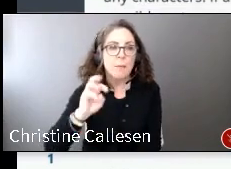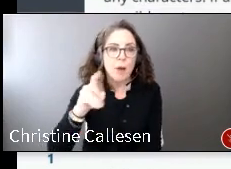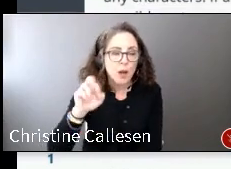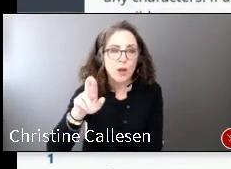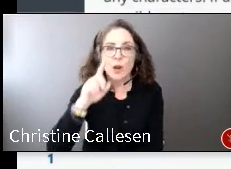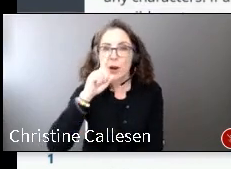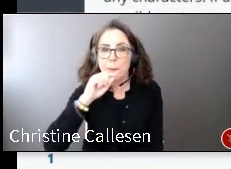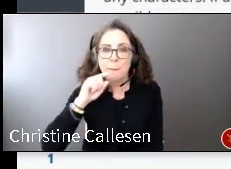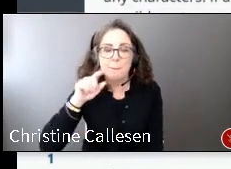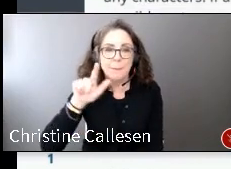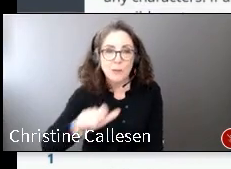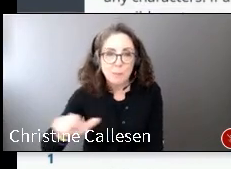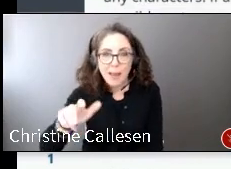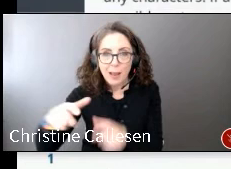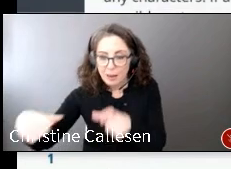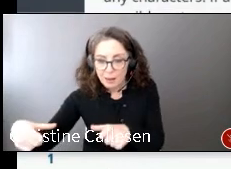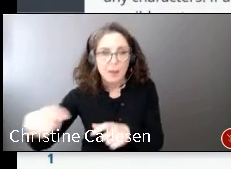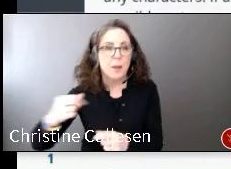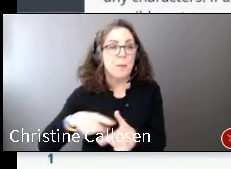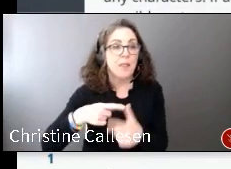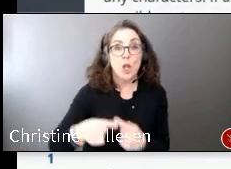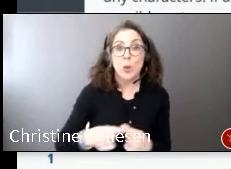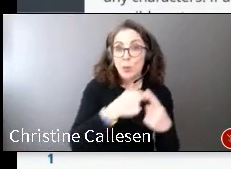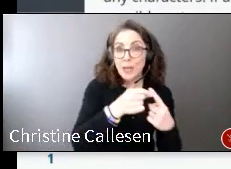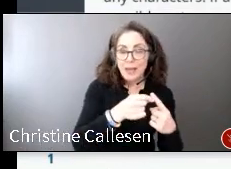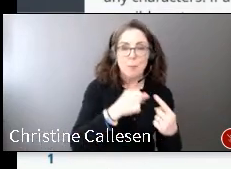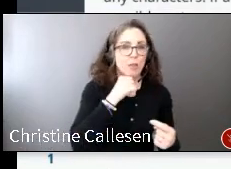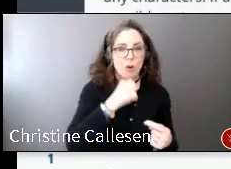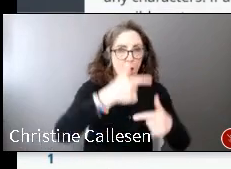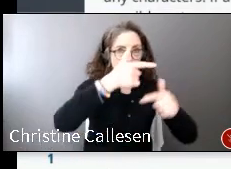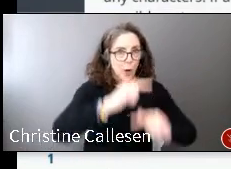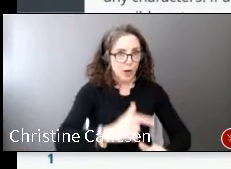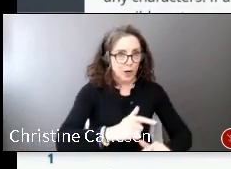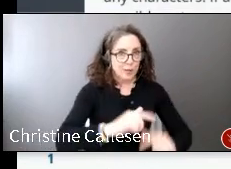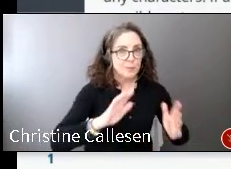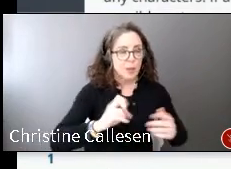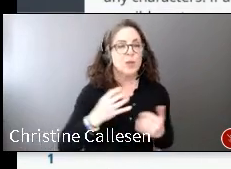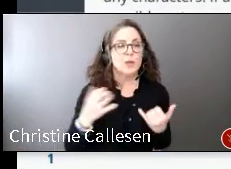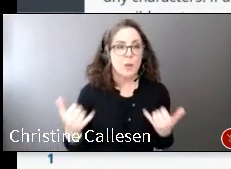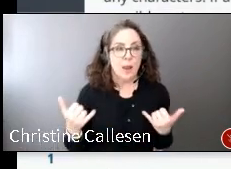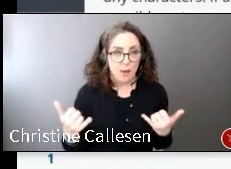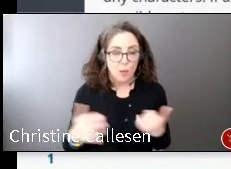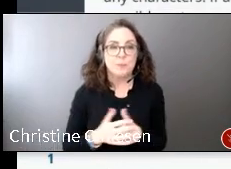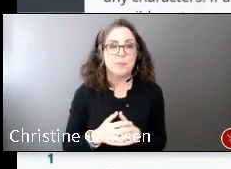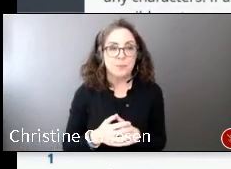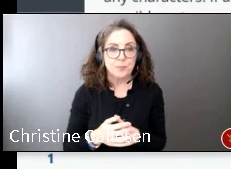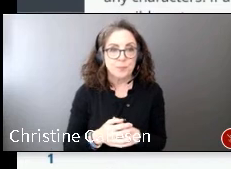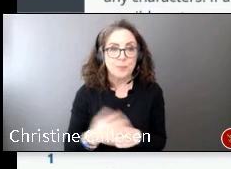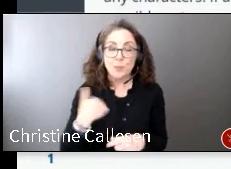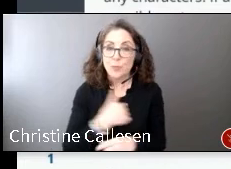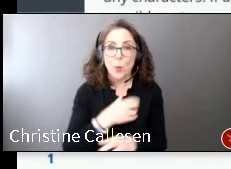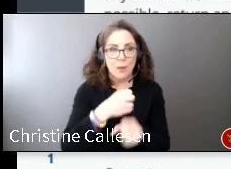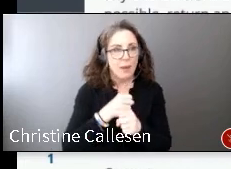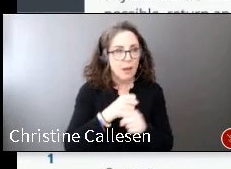can see they are unique strings, but then they are not ordered. So this is what we get from reading